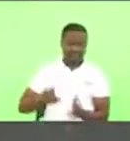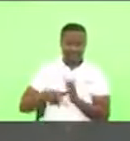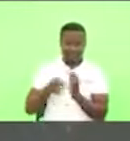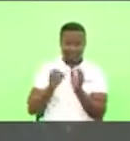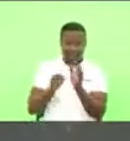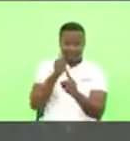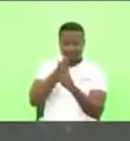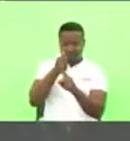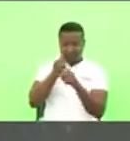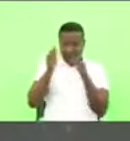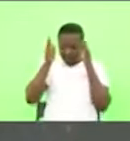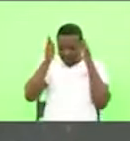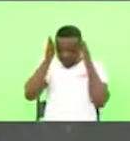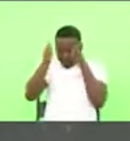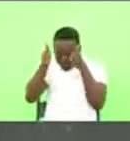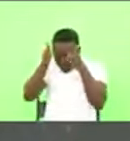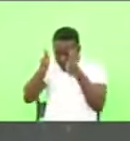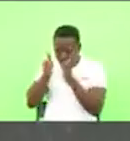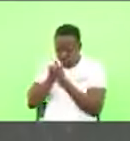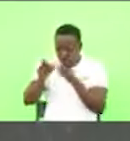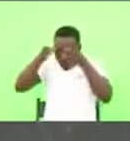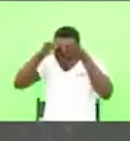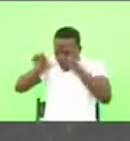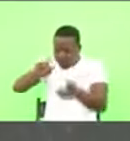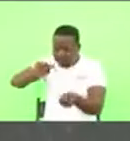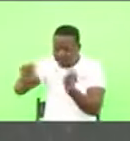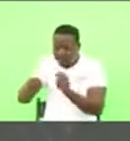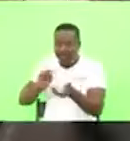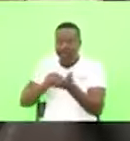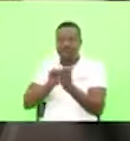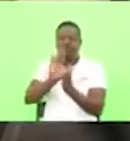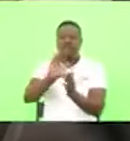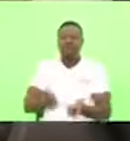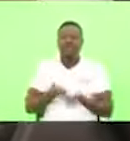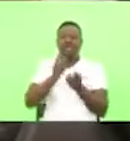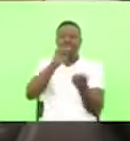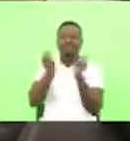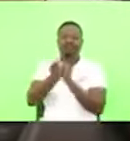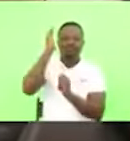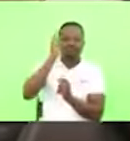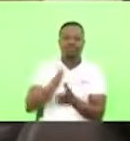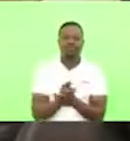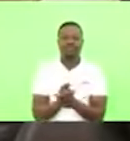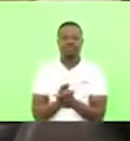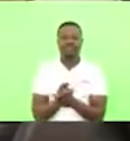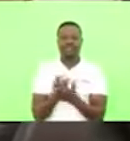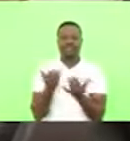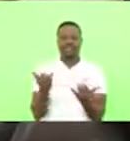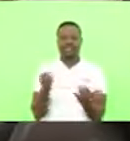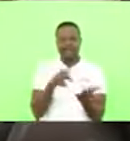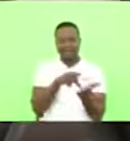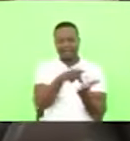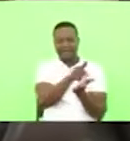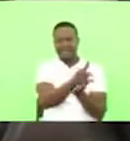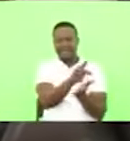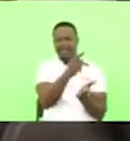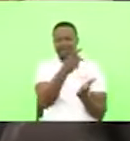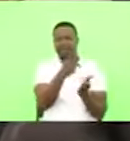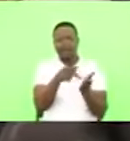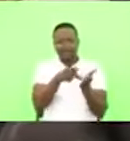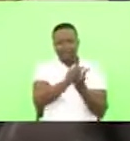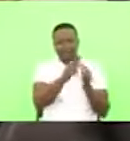keep focus on the cause, there will be transformation. The atonement is the cause of